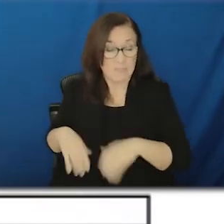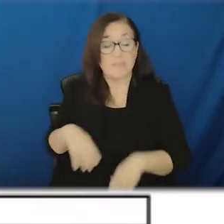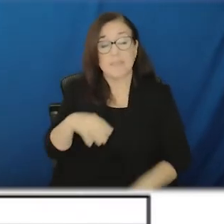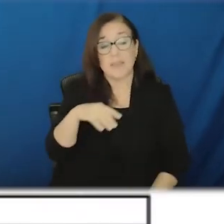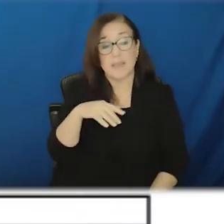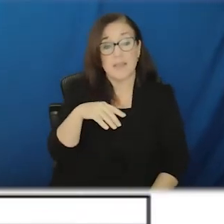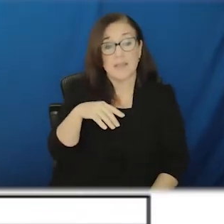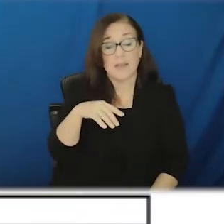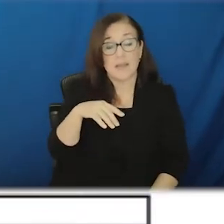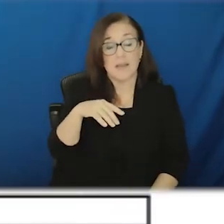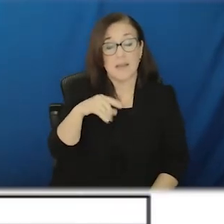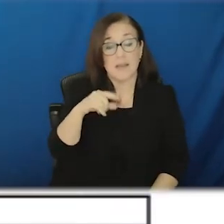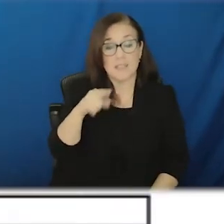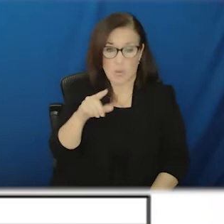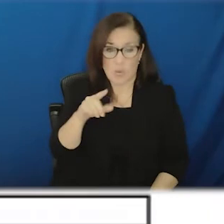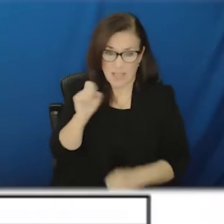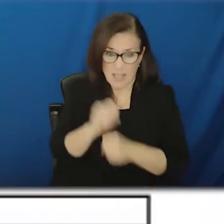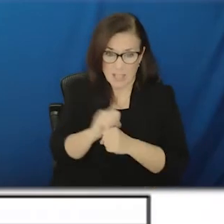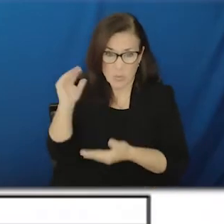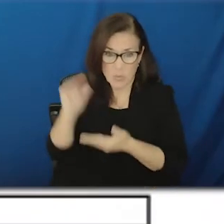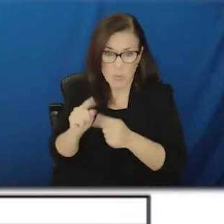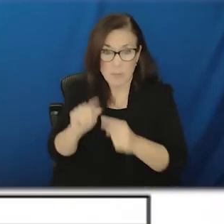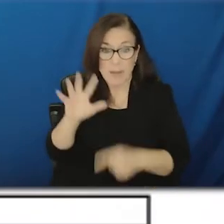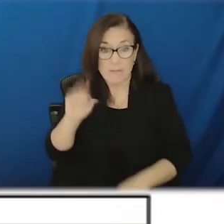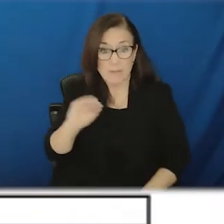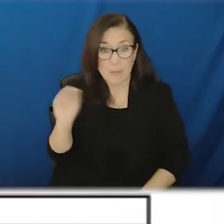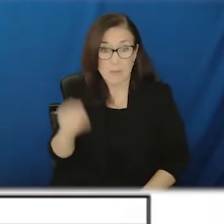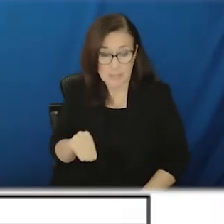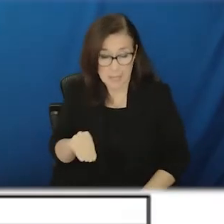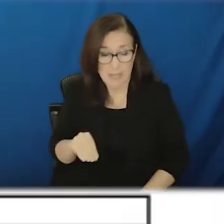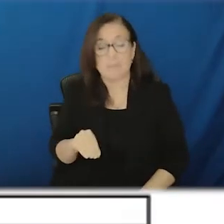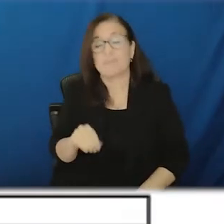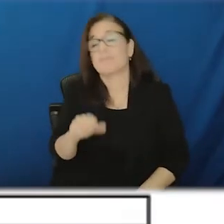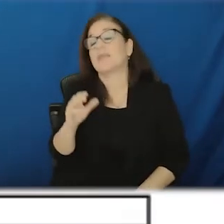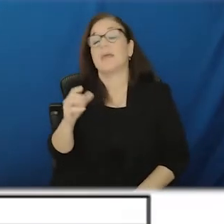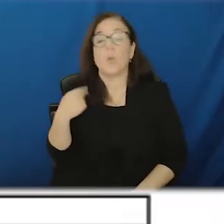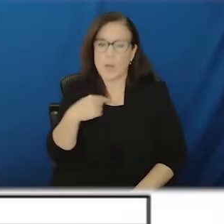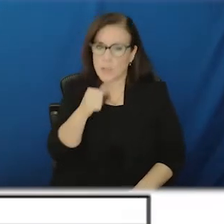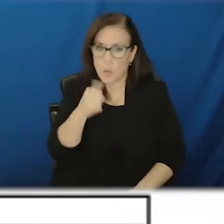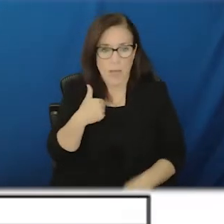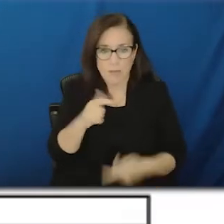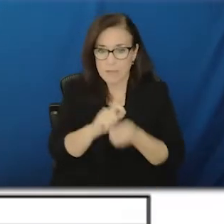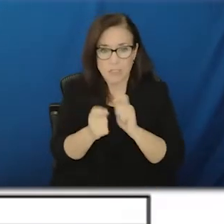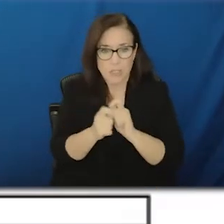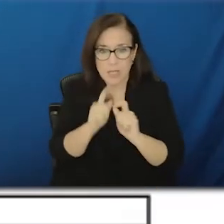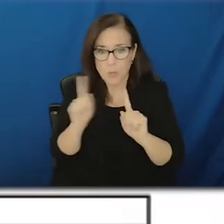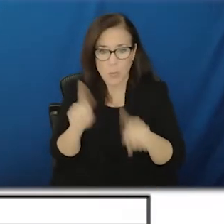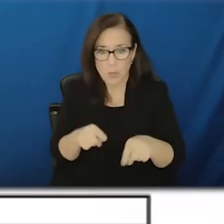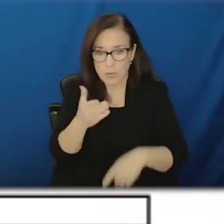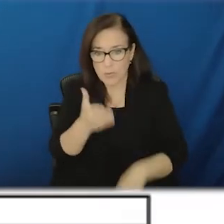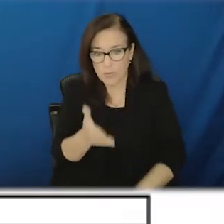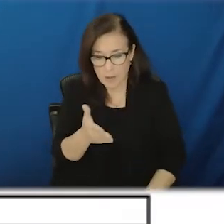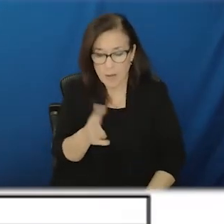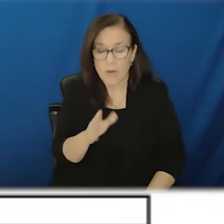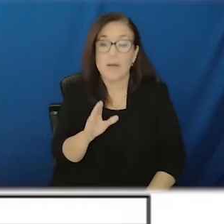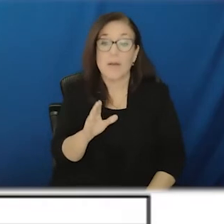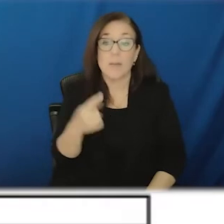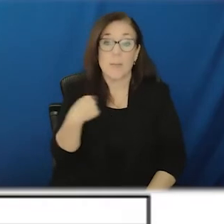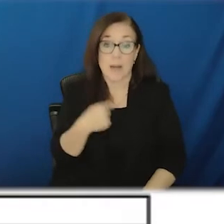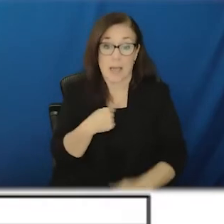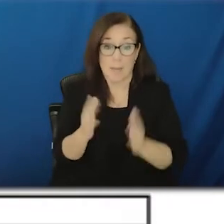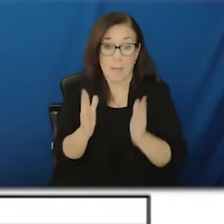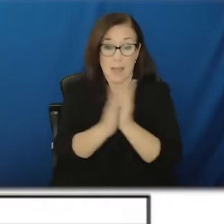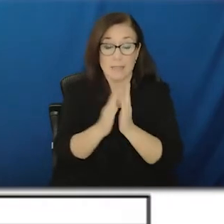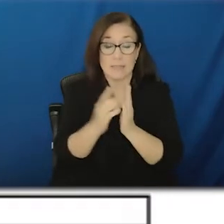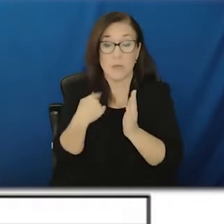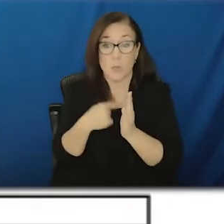don't have the documentation for, which is why you don't see it tonight. We will have it at the next meeting. So I'm asking that we approve filing the